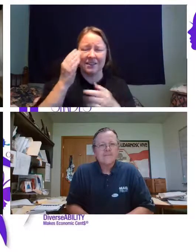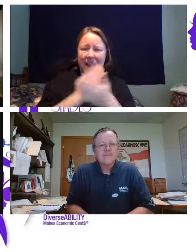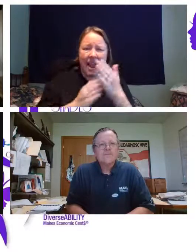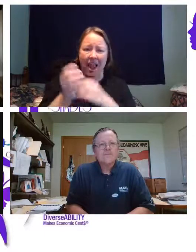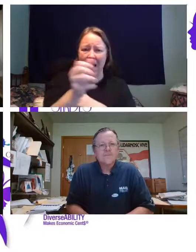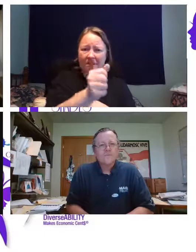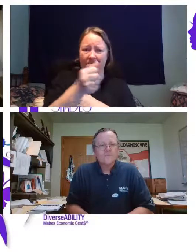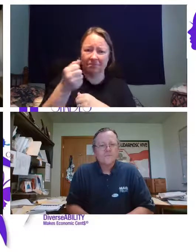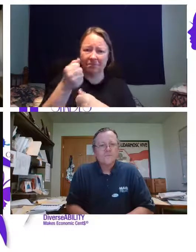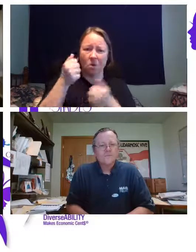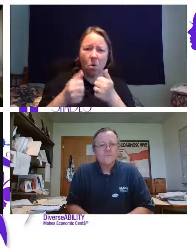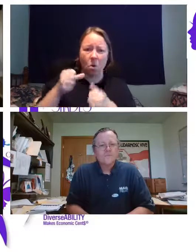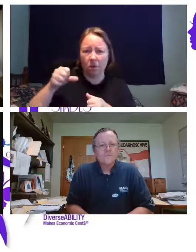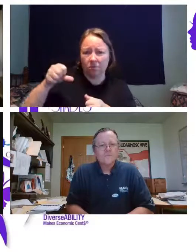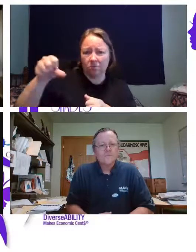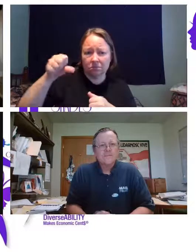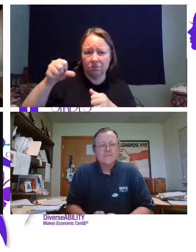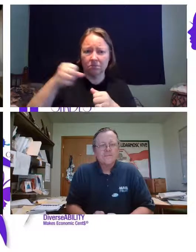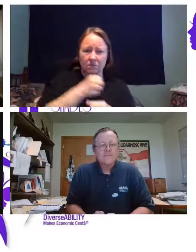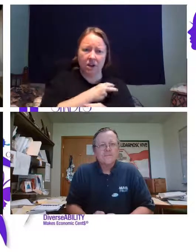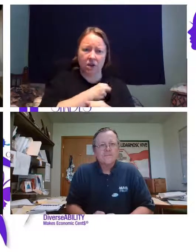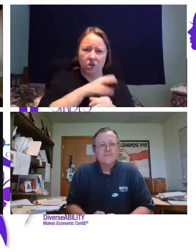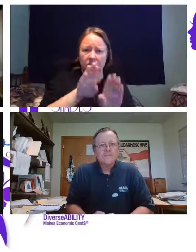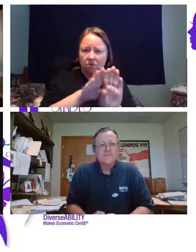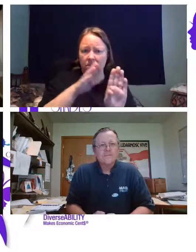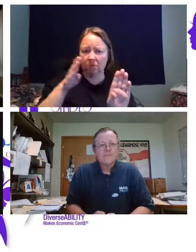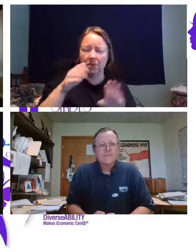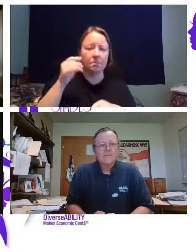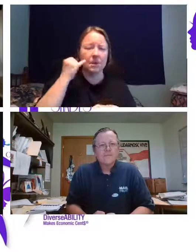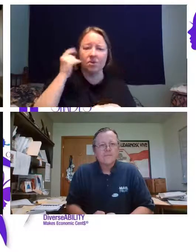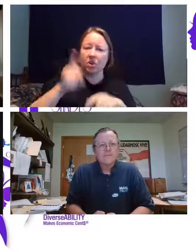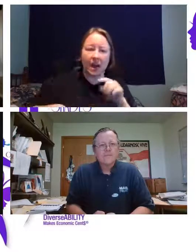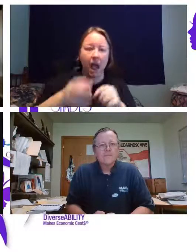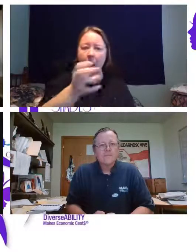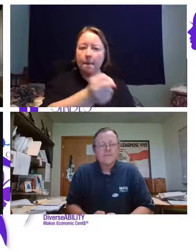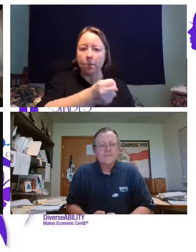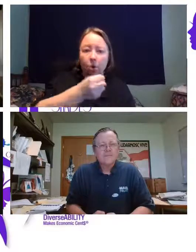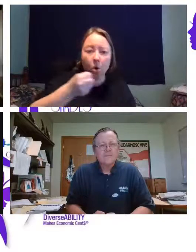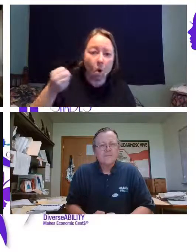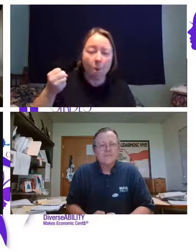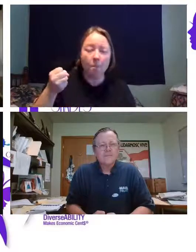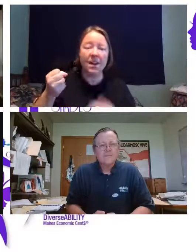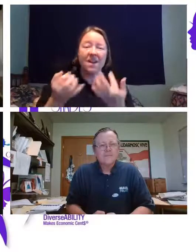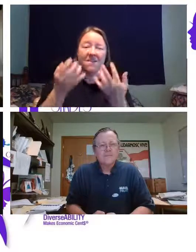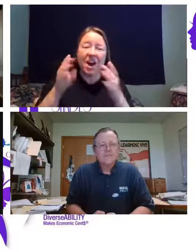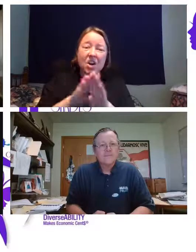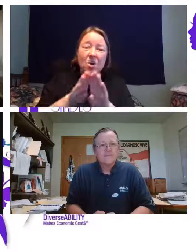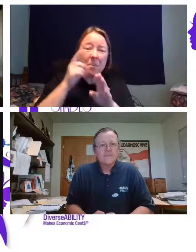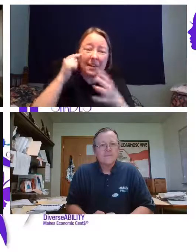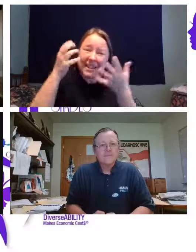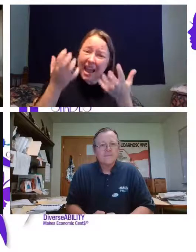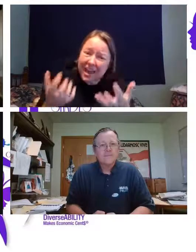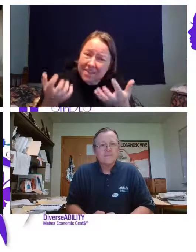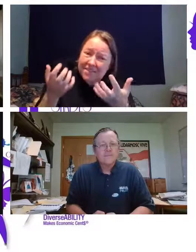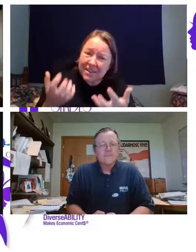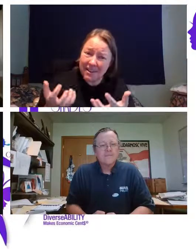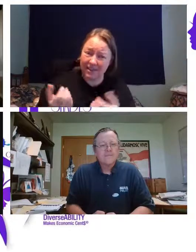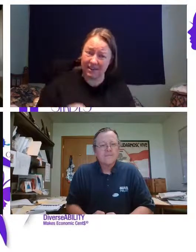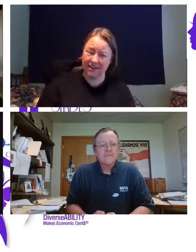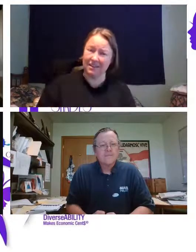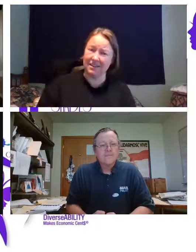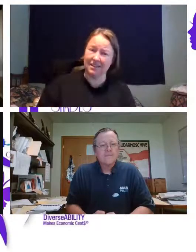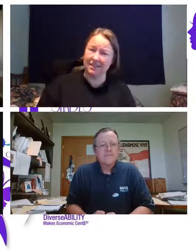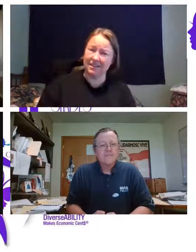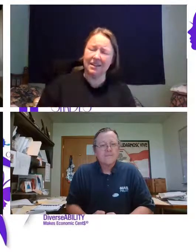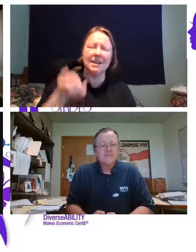or motorized, that you're not able to pull open a fire door because of the heaviness. And, if you have